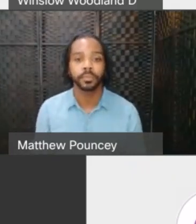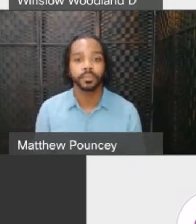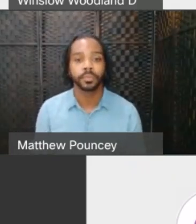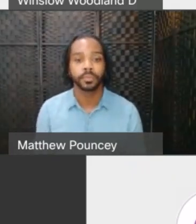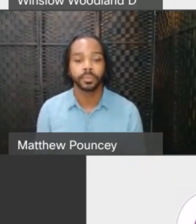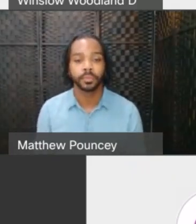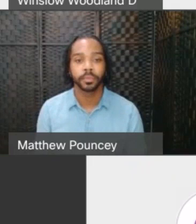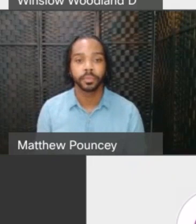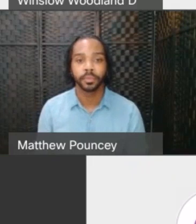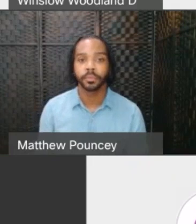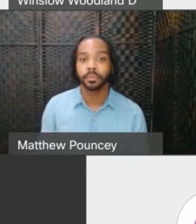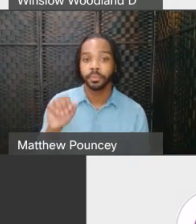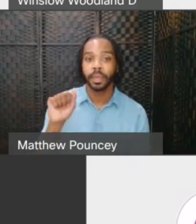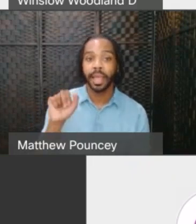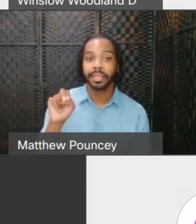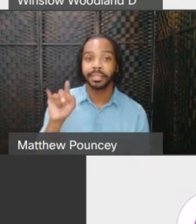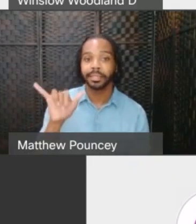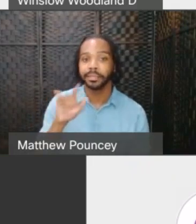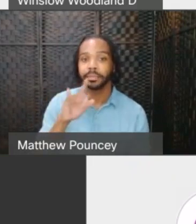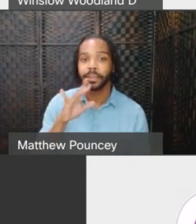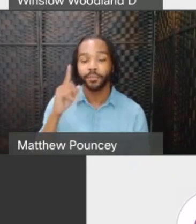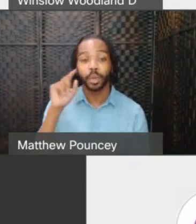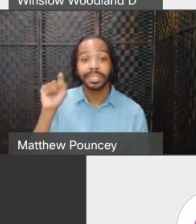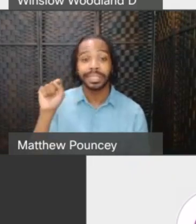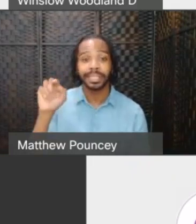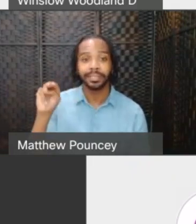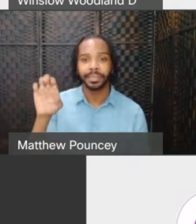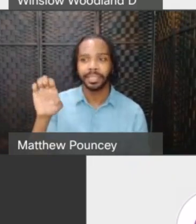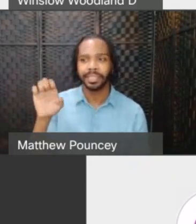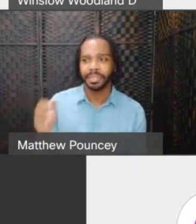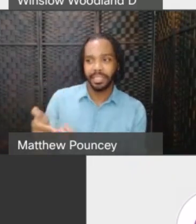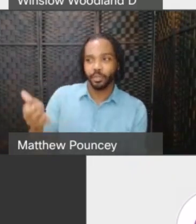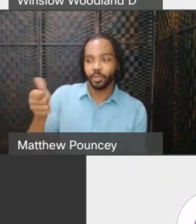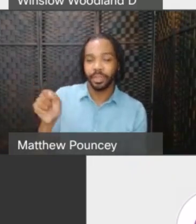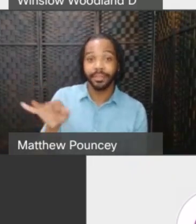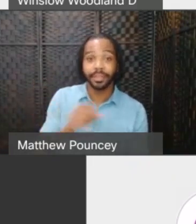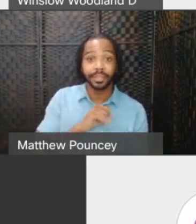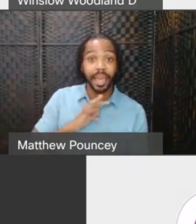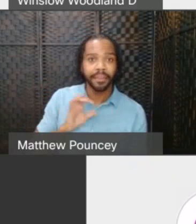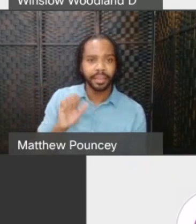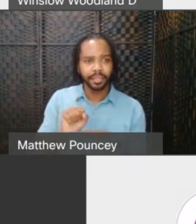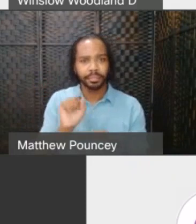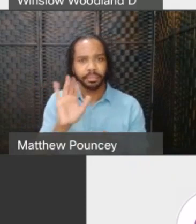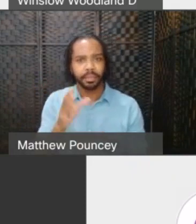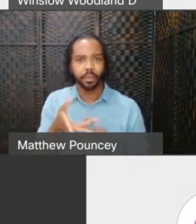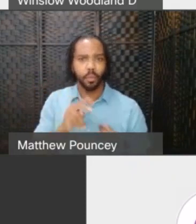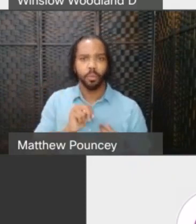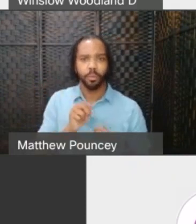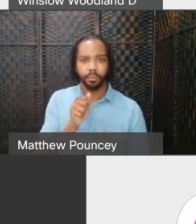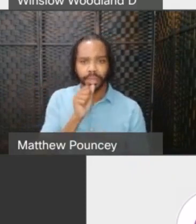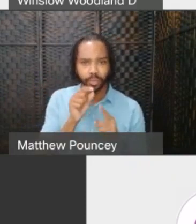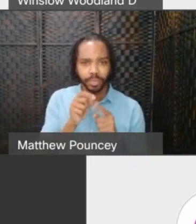For TMEs, it would be much easier if staff can resend their own passwords instead of the